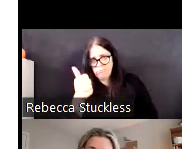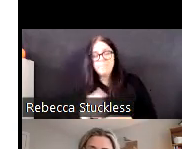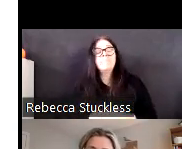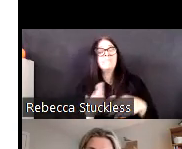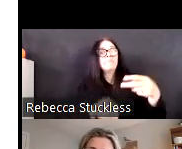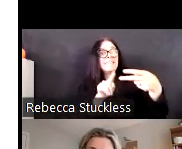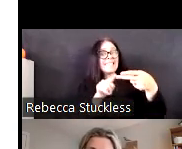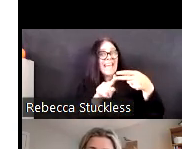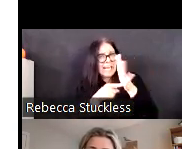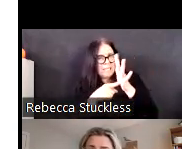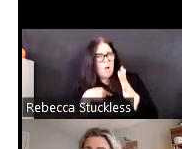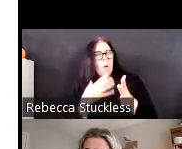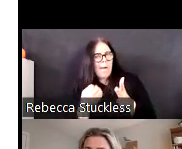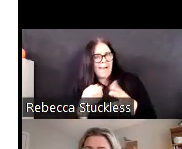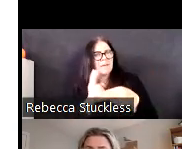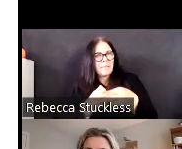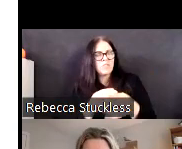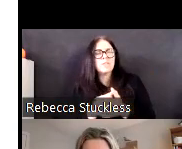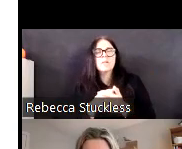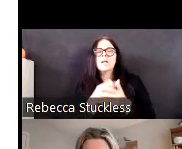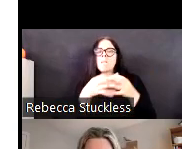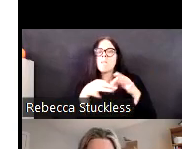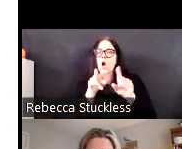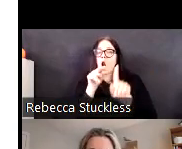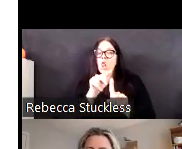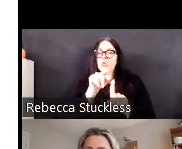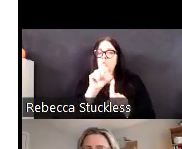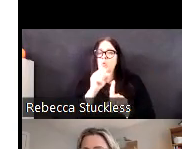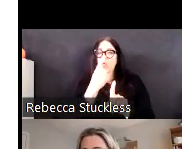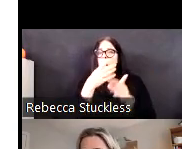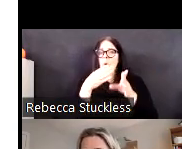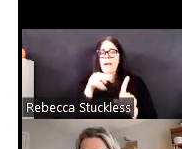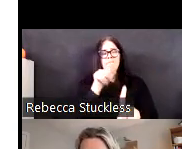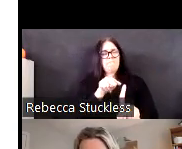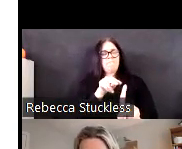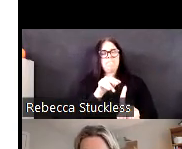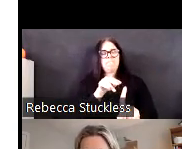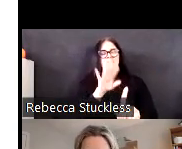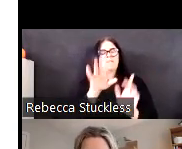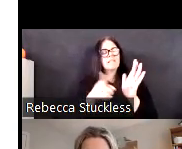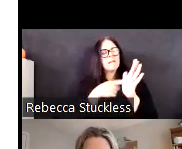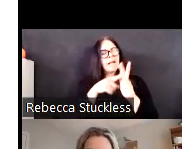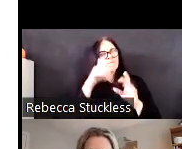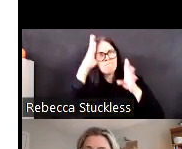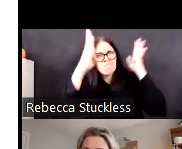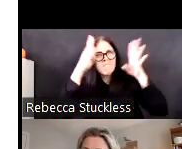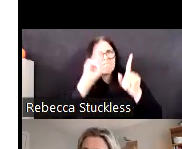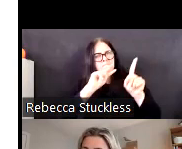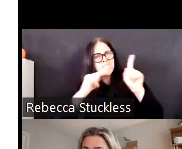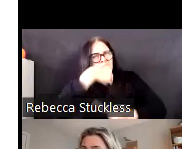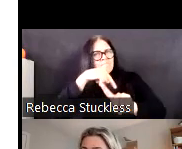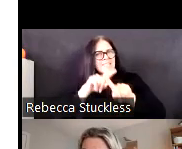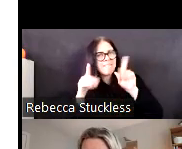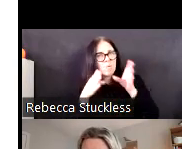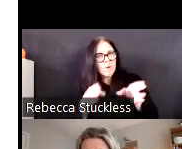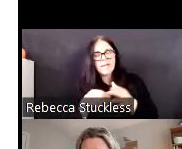mention is to sort of look at tools in many different ways. So we sometimes think outside of the box in situations where something we